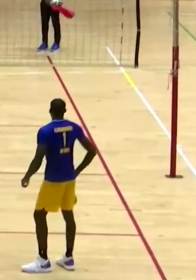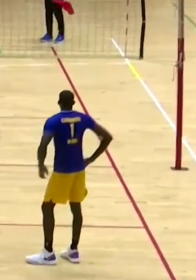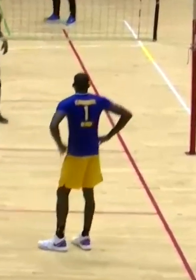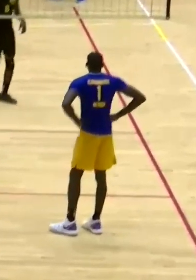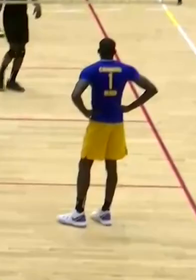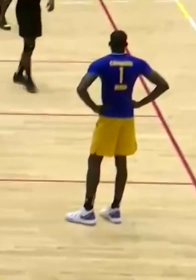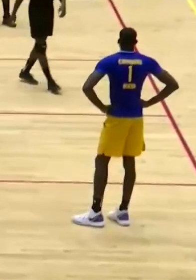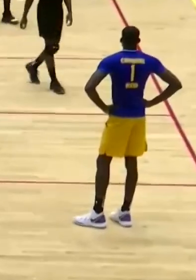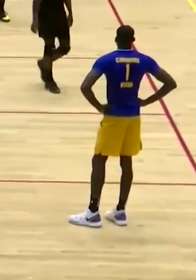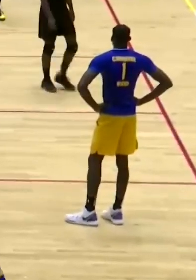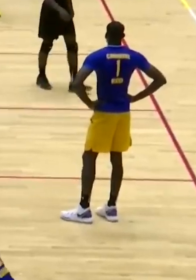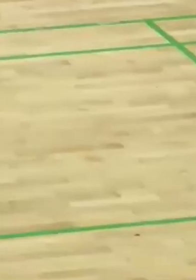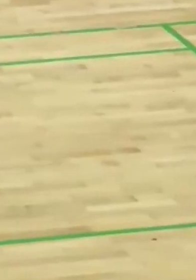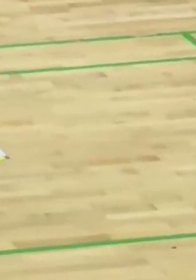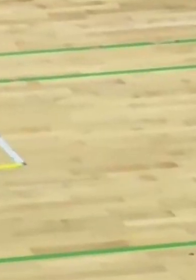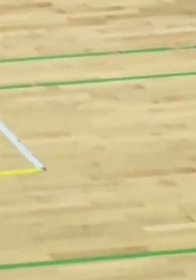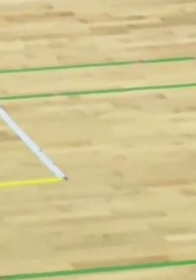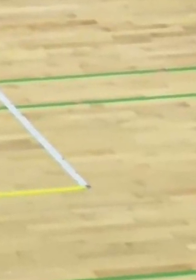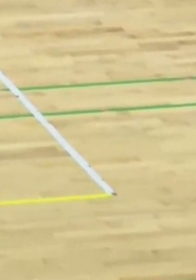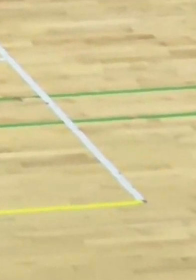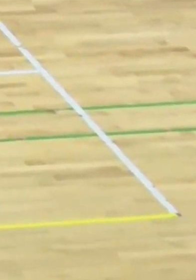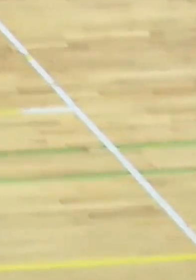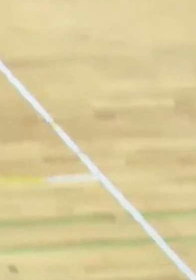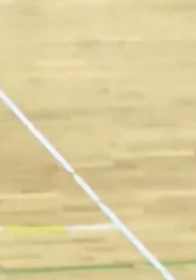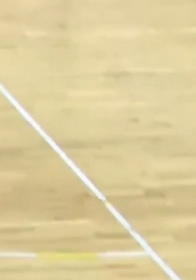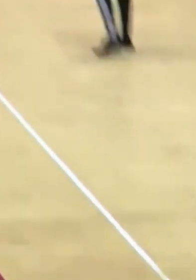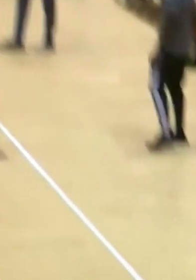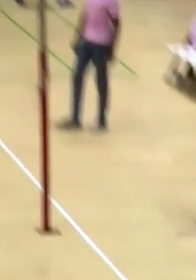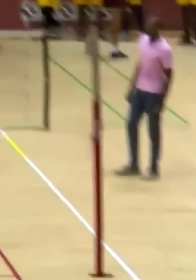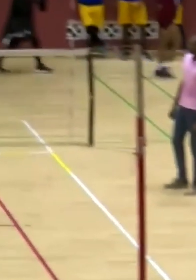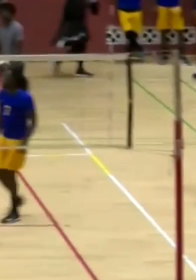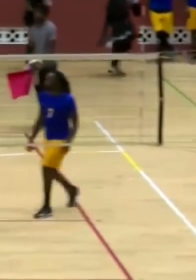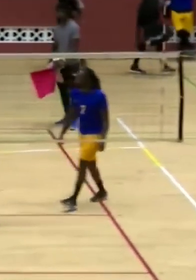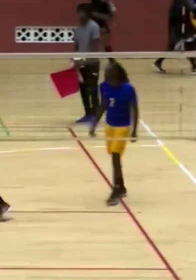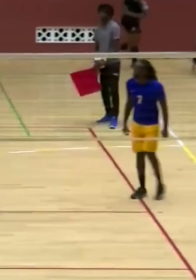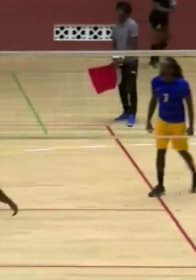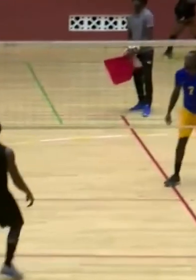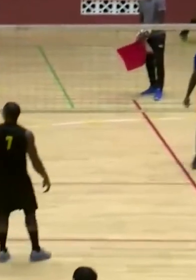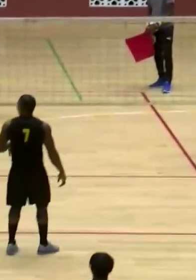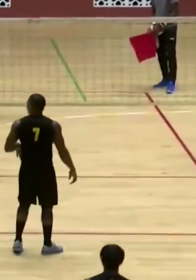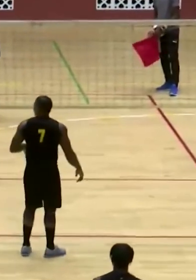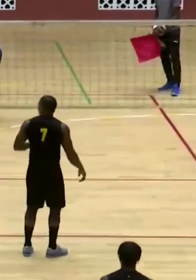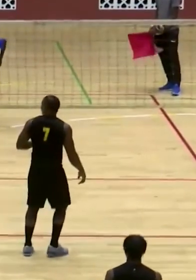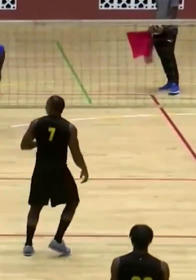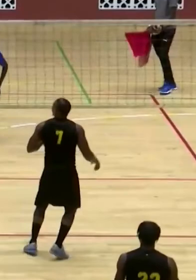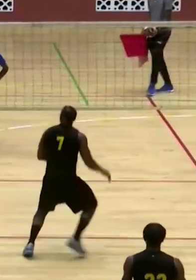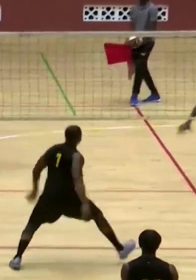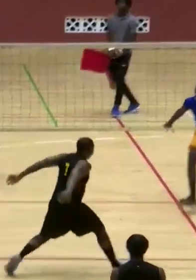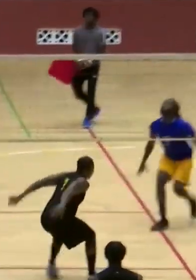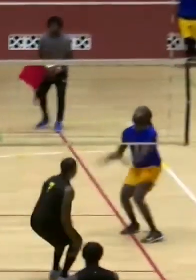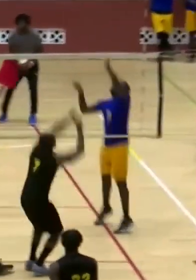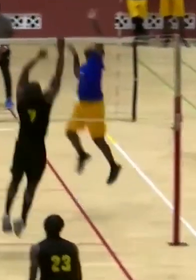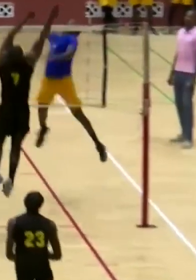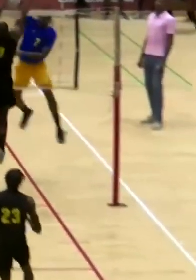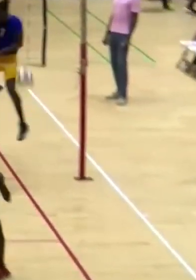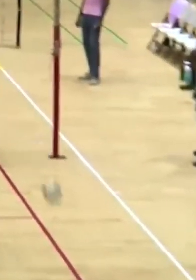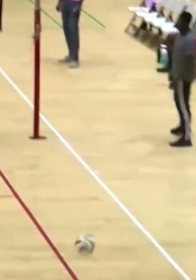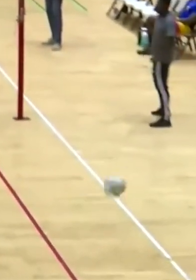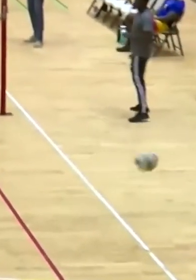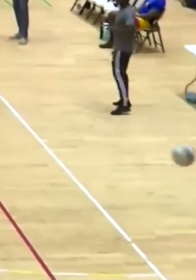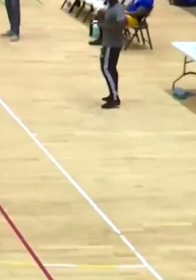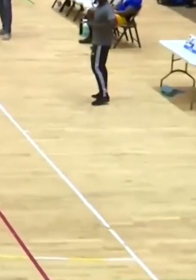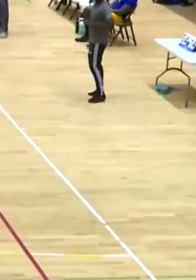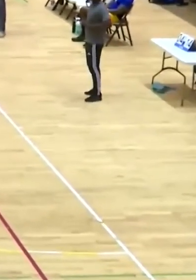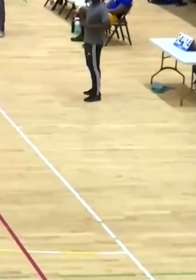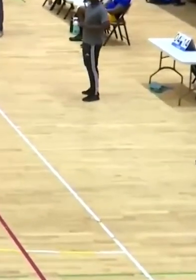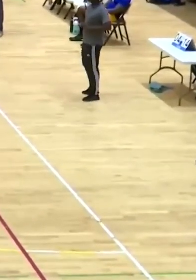precision stuff. The all-important fifth set, switch of ends, race to 15, one-on-one at the net,